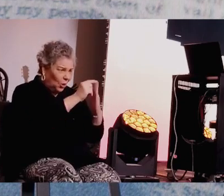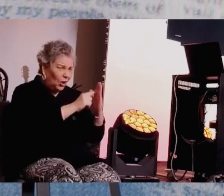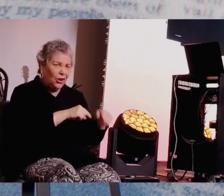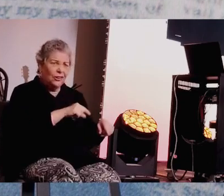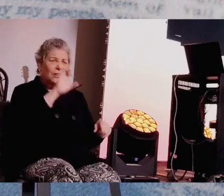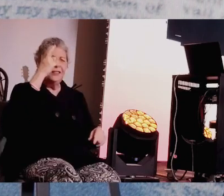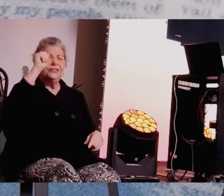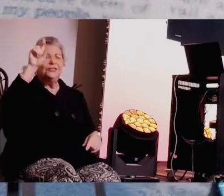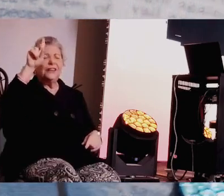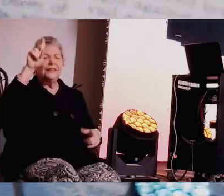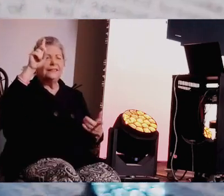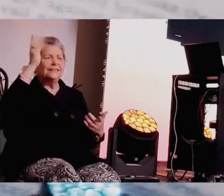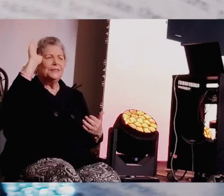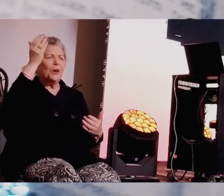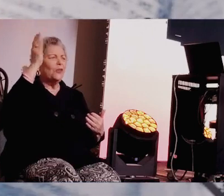Chad spoke this